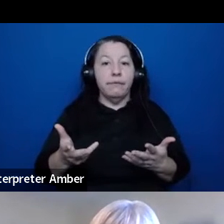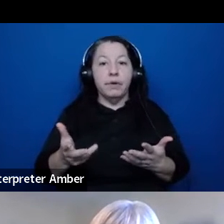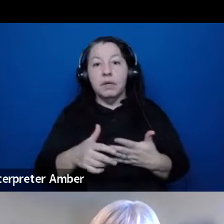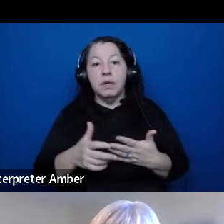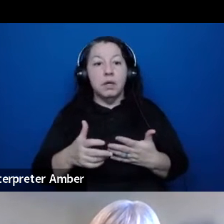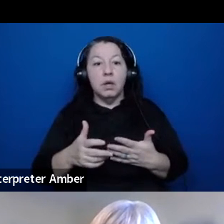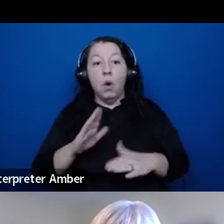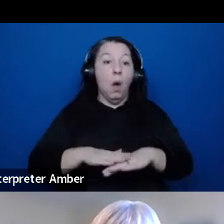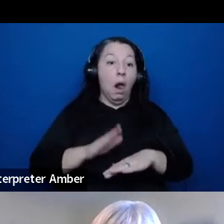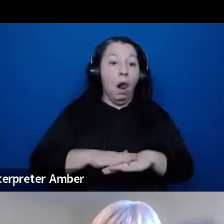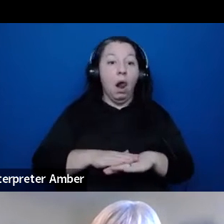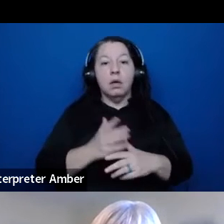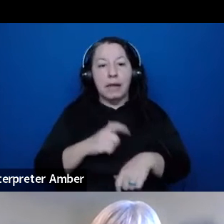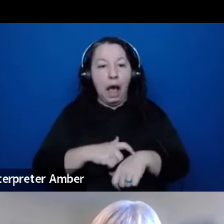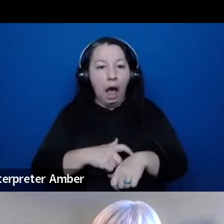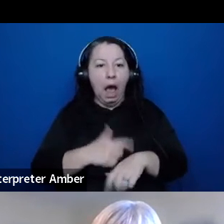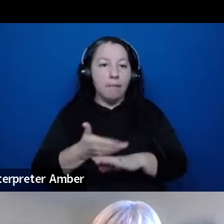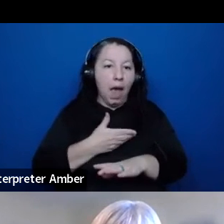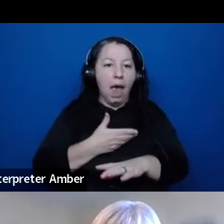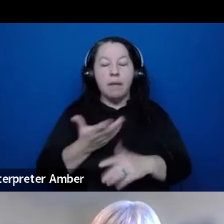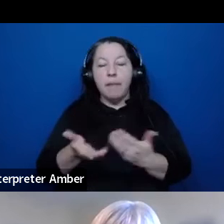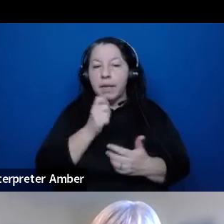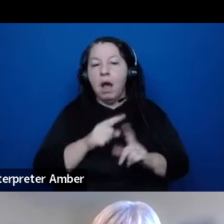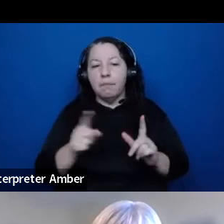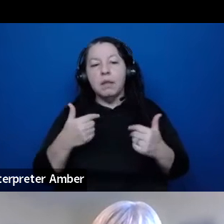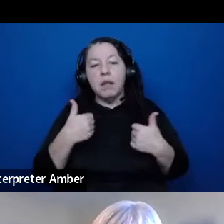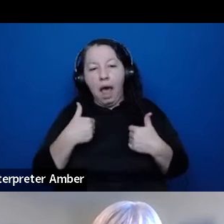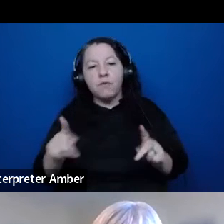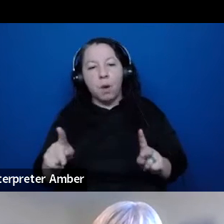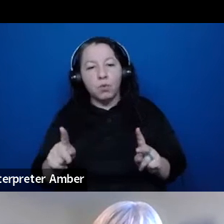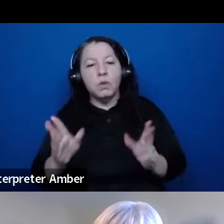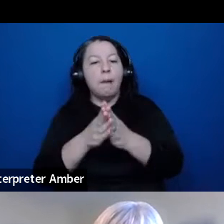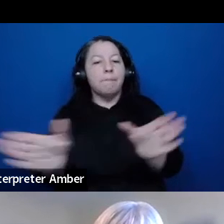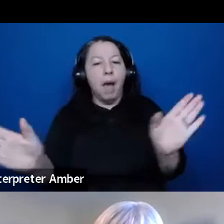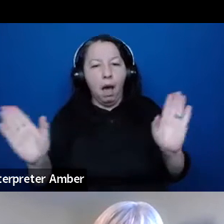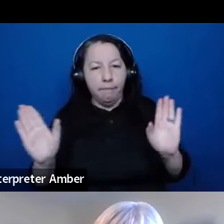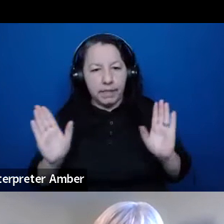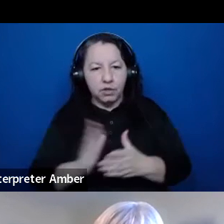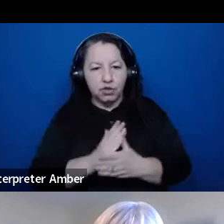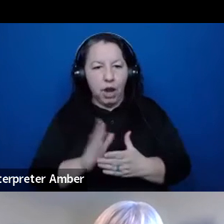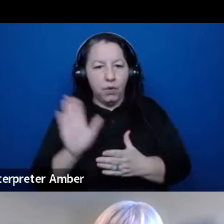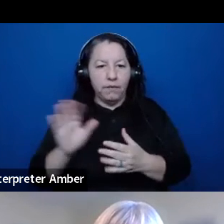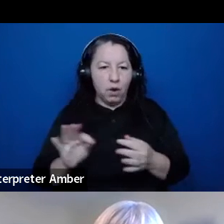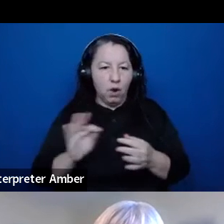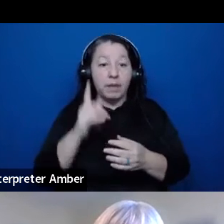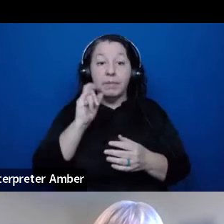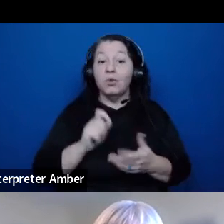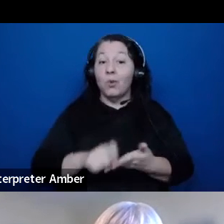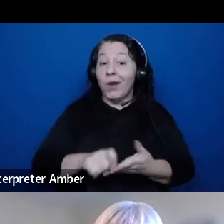that they can publicly share their comments, because those written comments are public. So